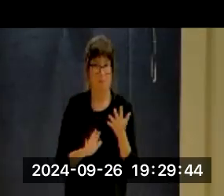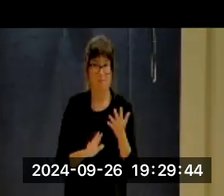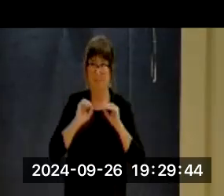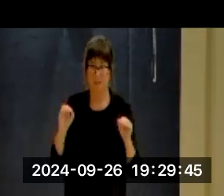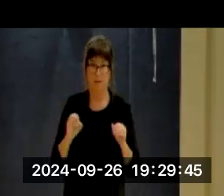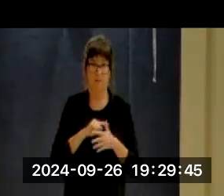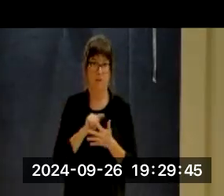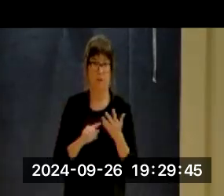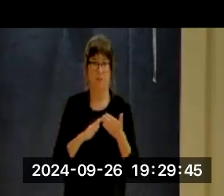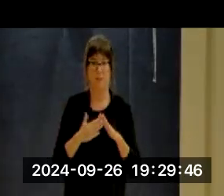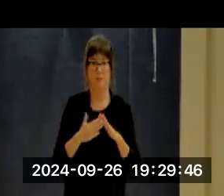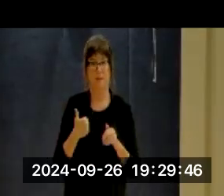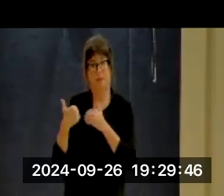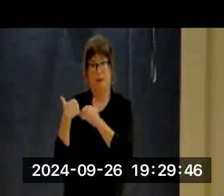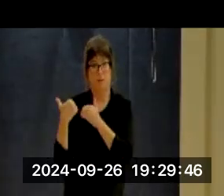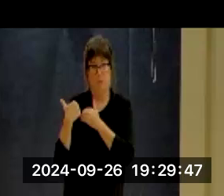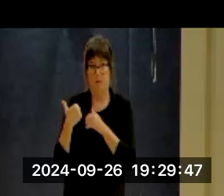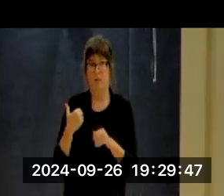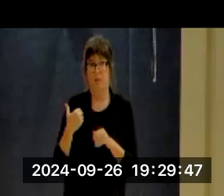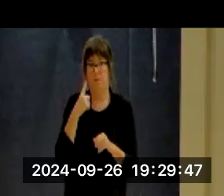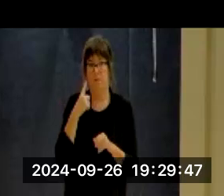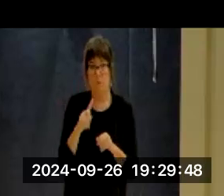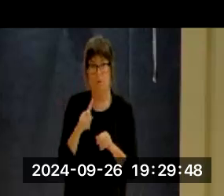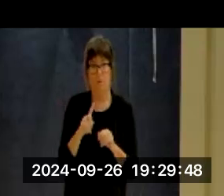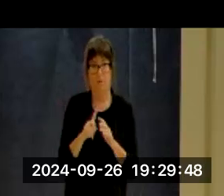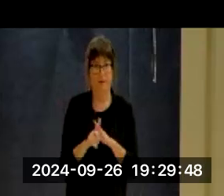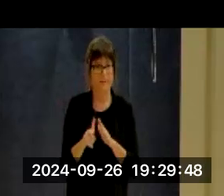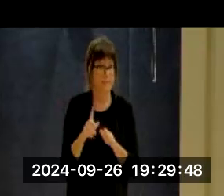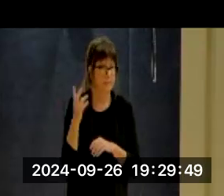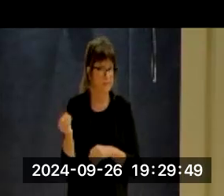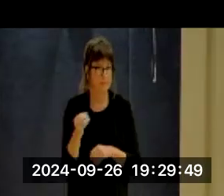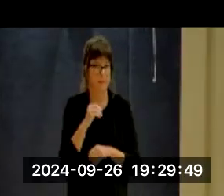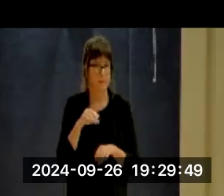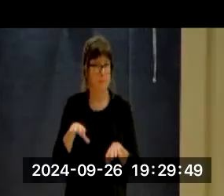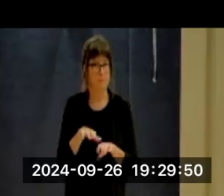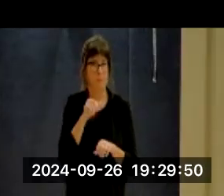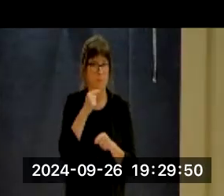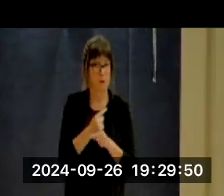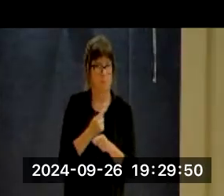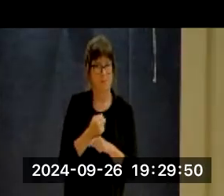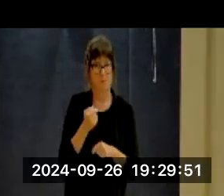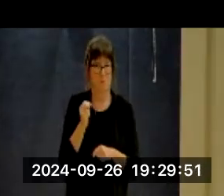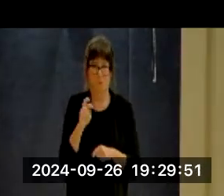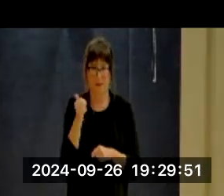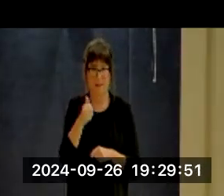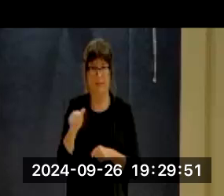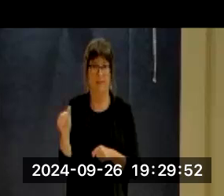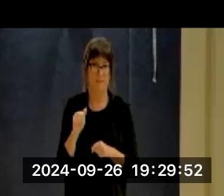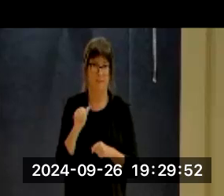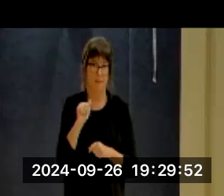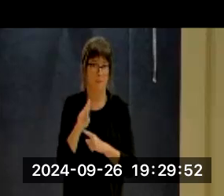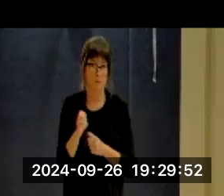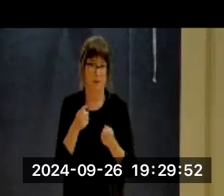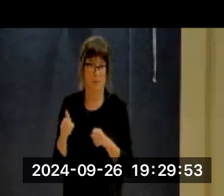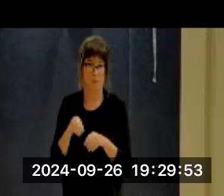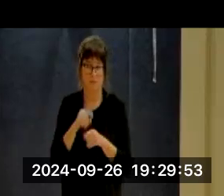cities had accountability for exits that were done improperly or any of the abuse that was happening in the